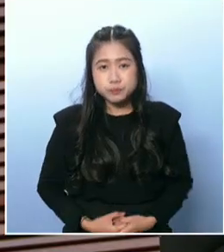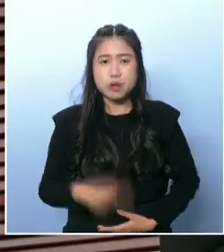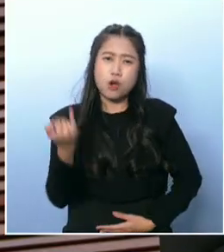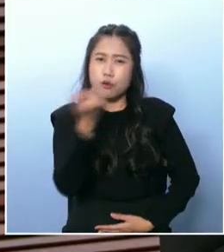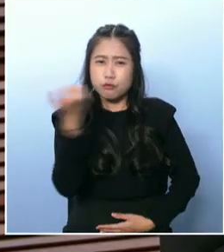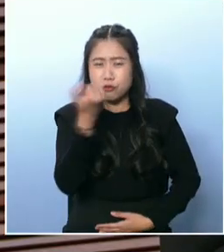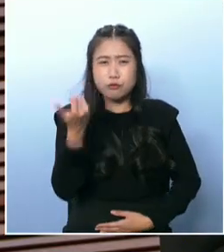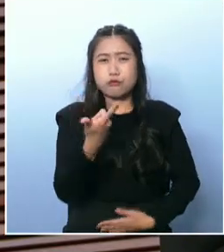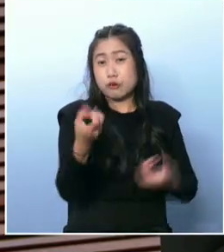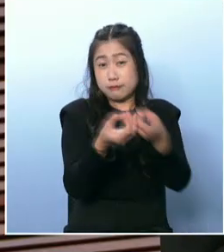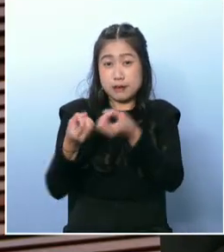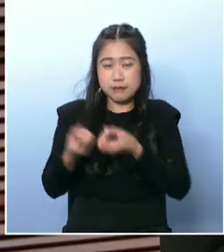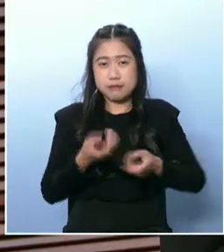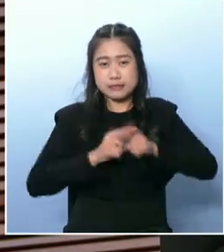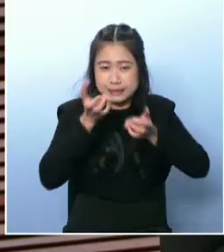As for